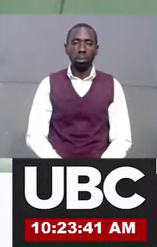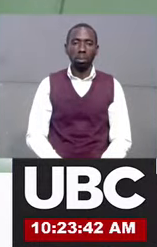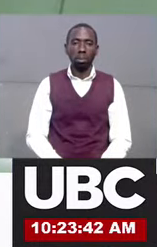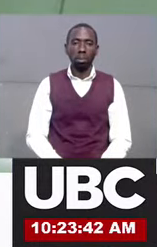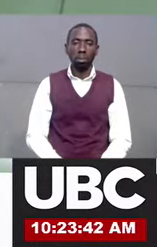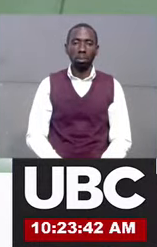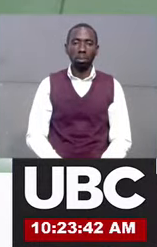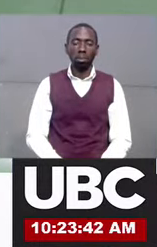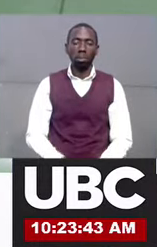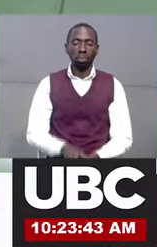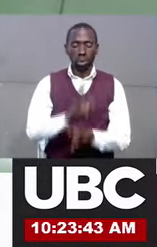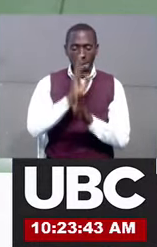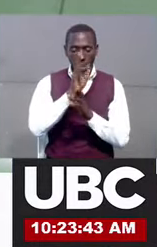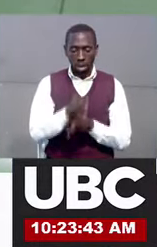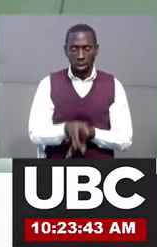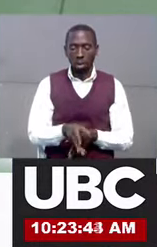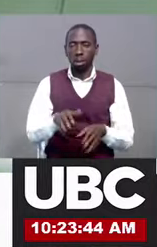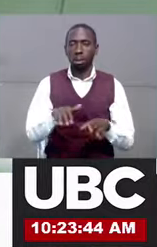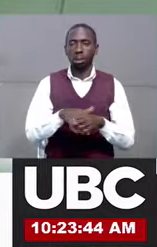Honourable members.